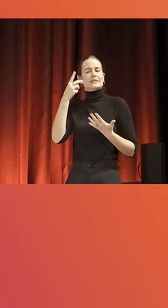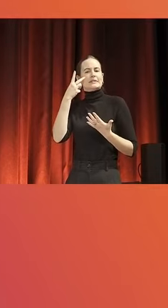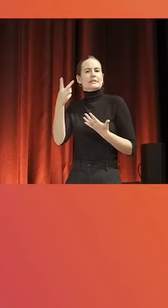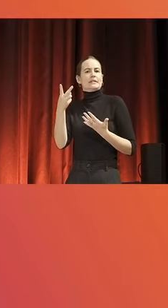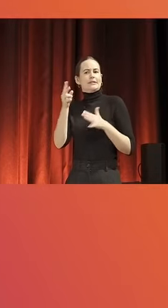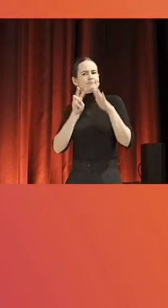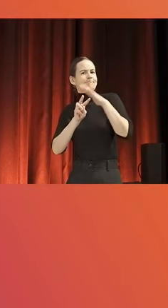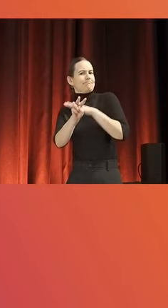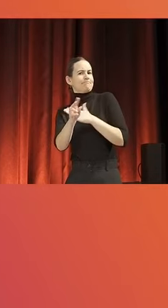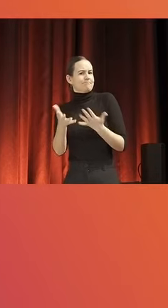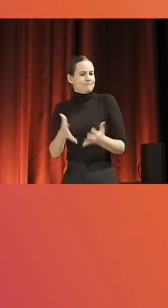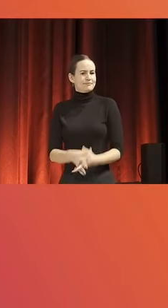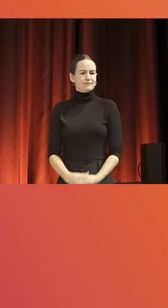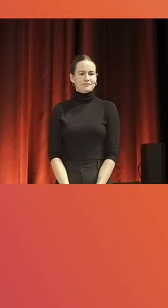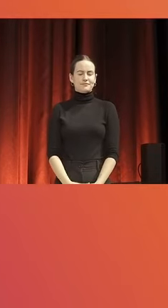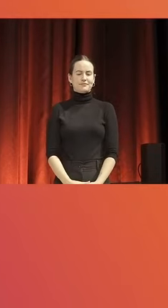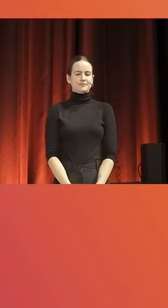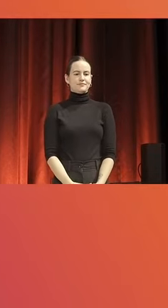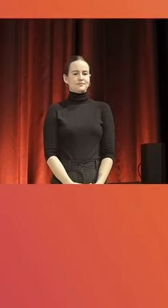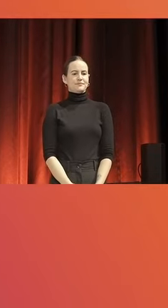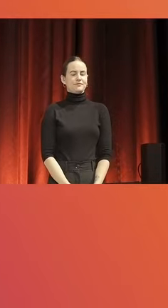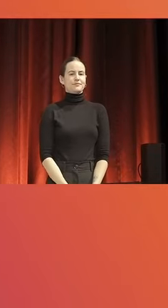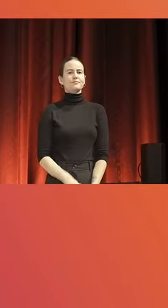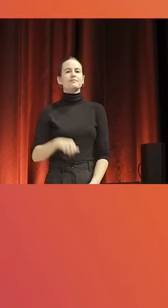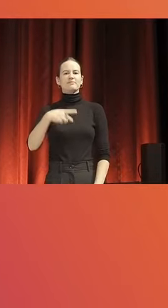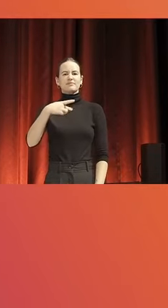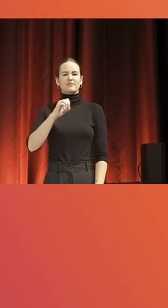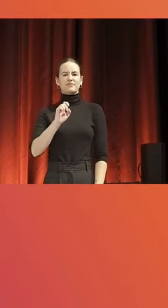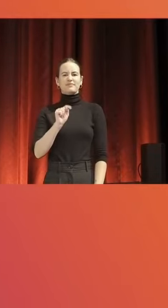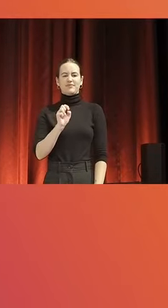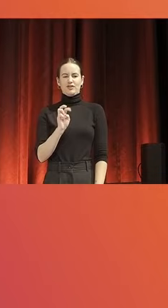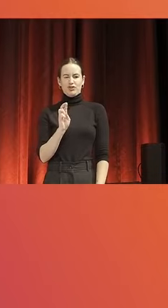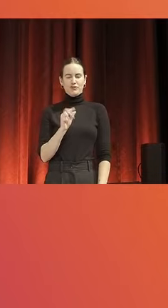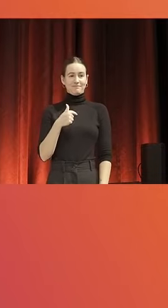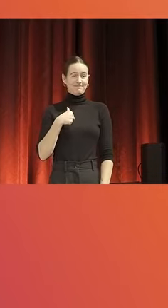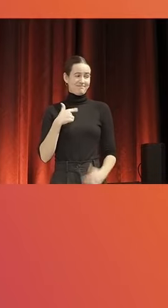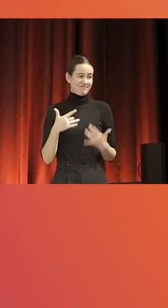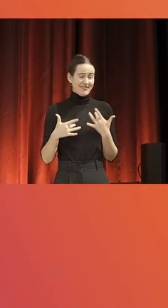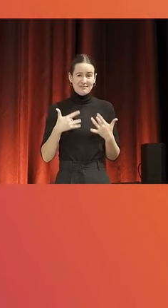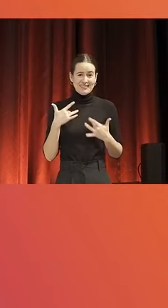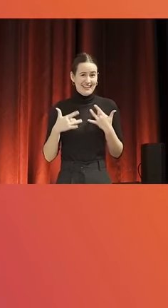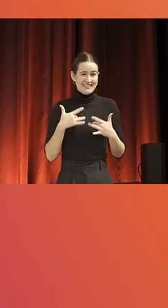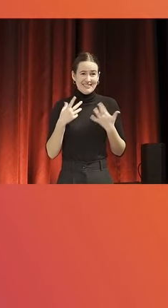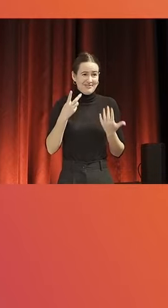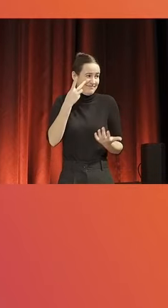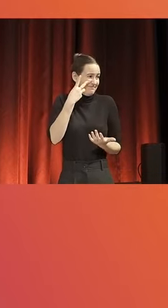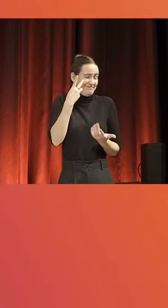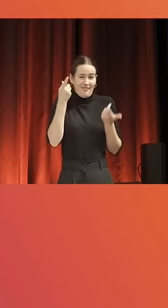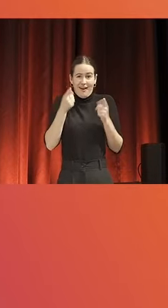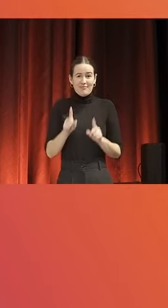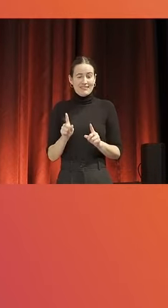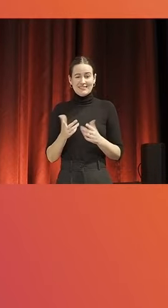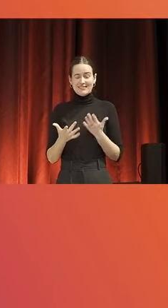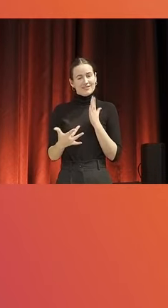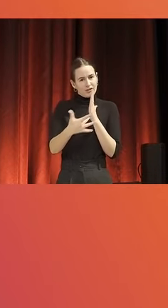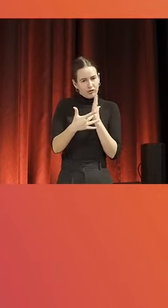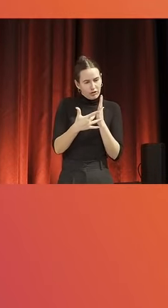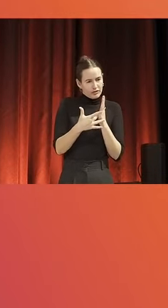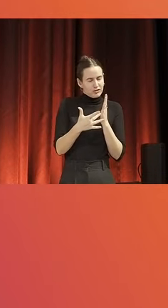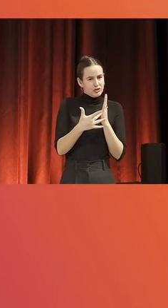I'm excited about the potential for technology to solve meaningful